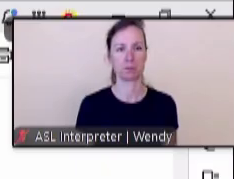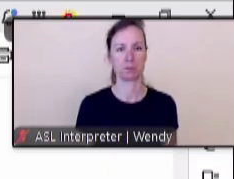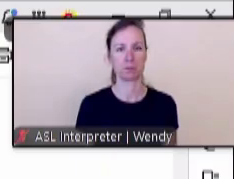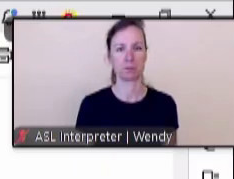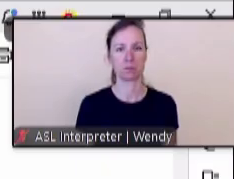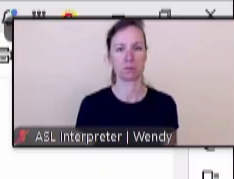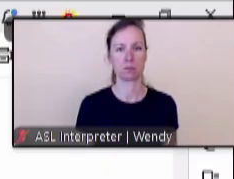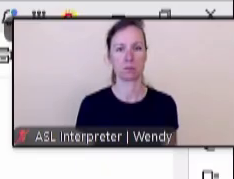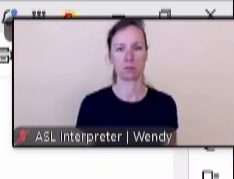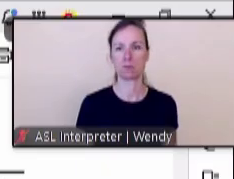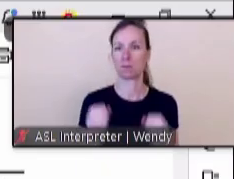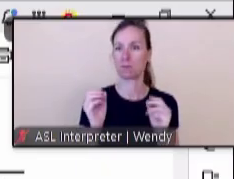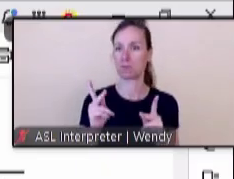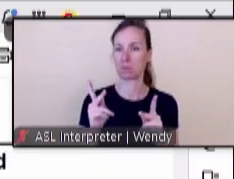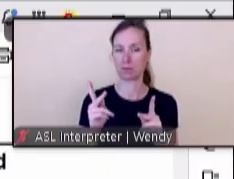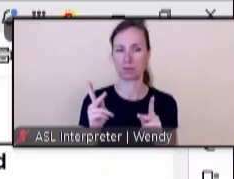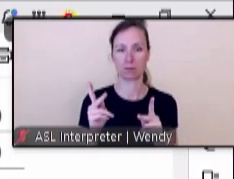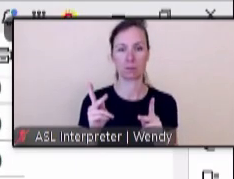Okay.